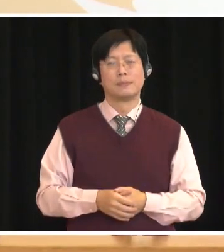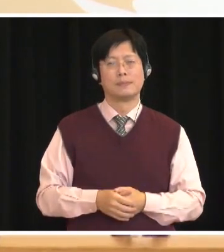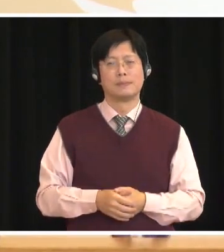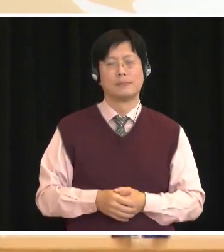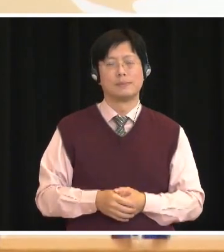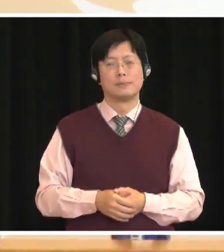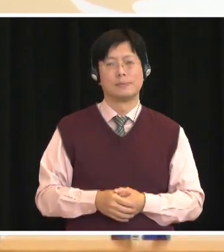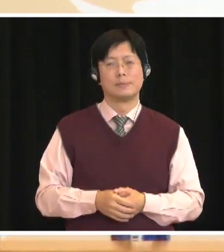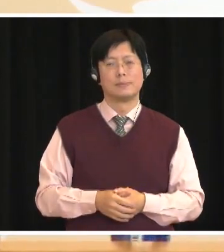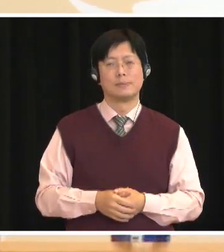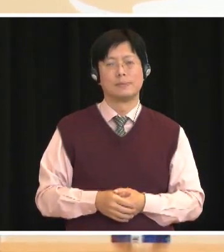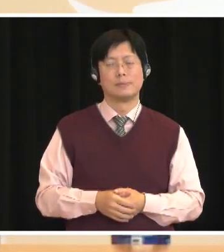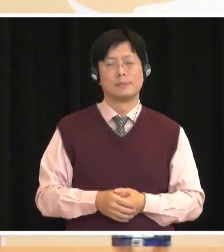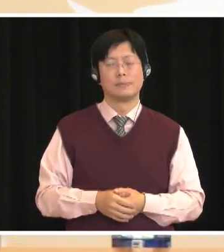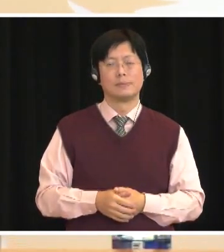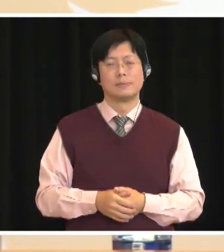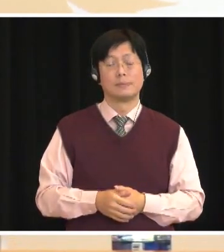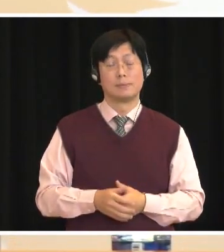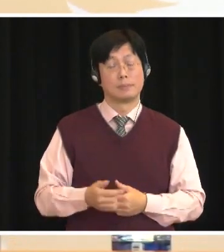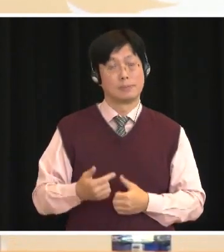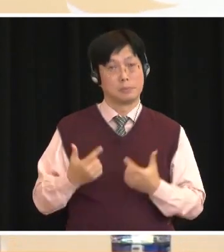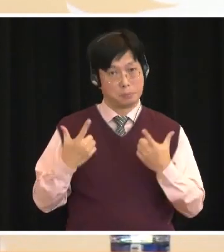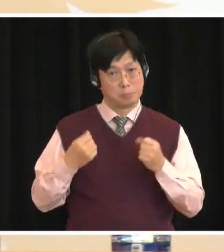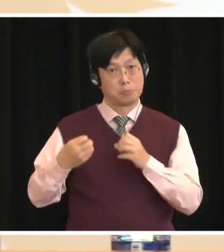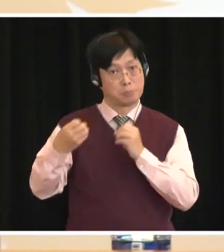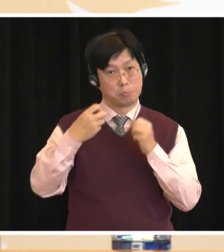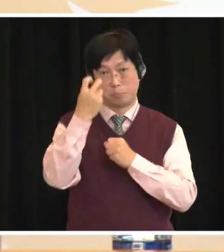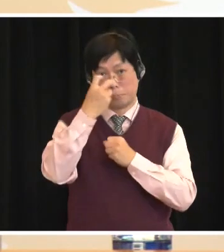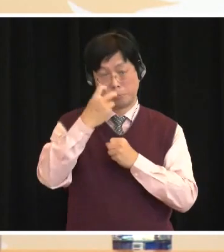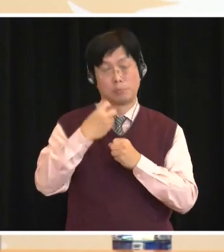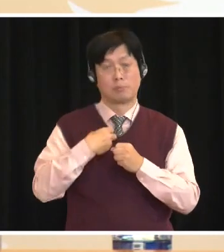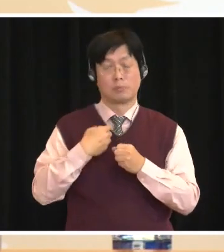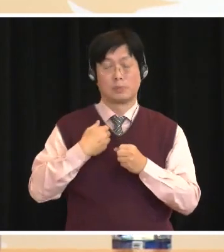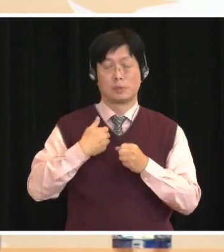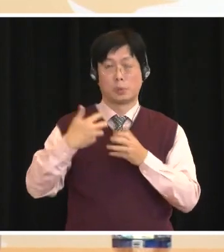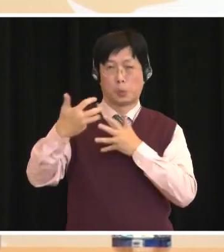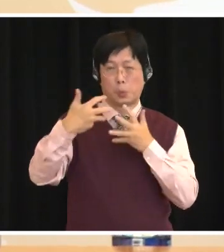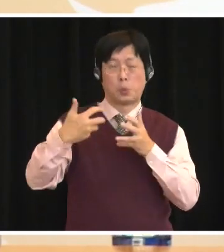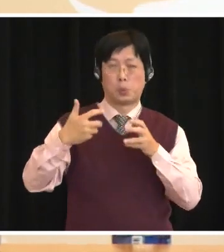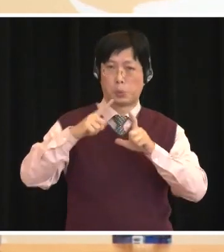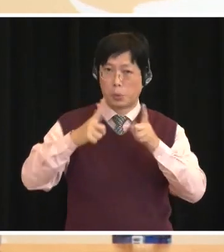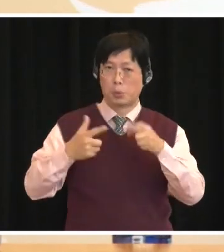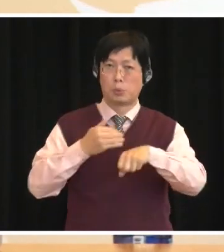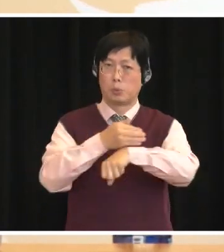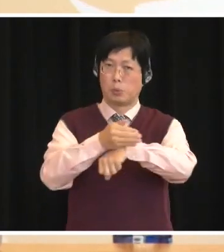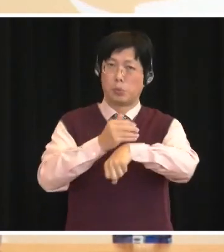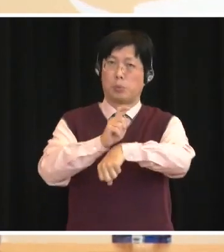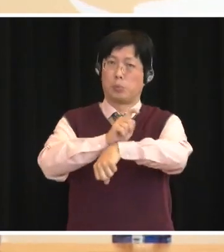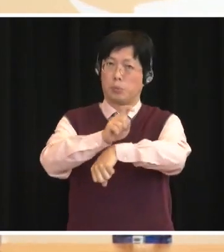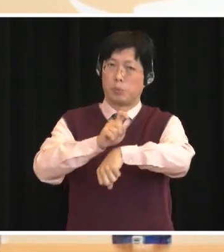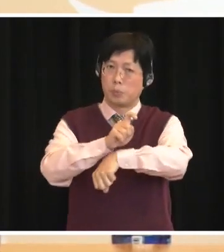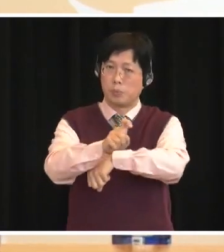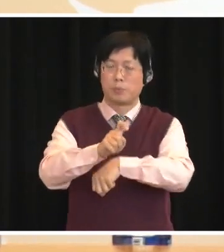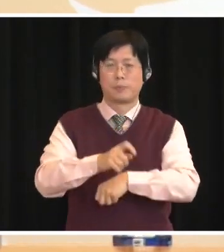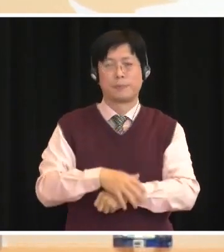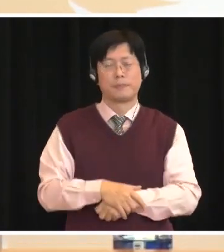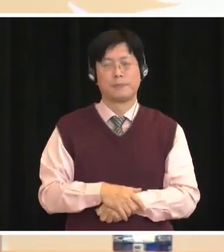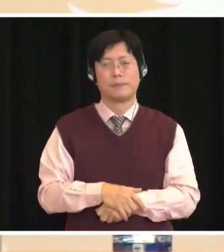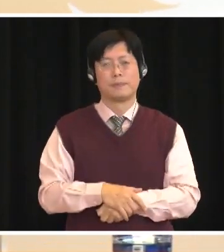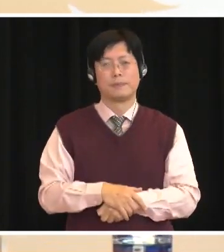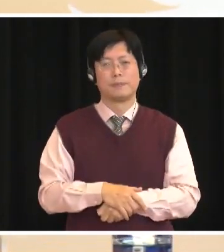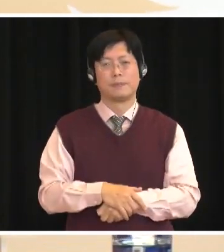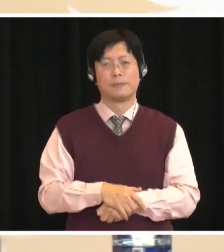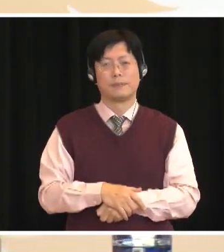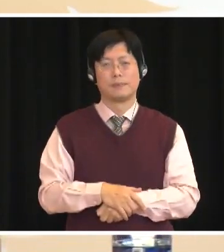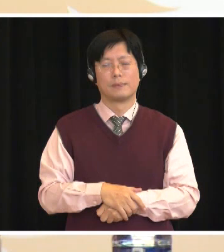of dialogue. You are also very exceptionally treated. You are